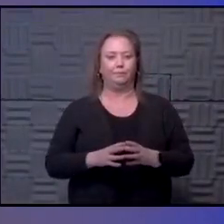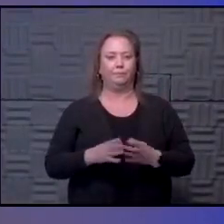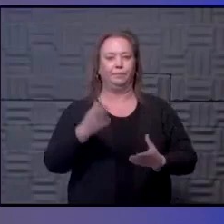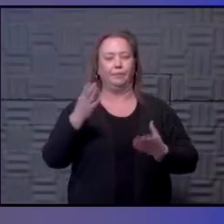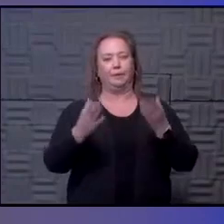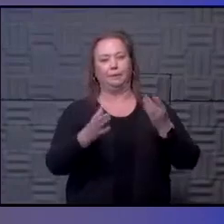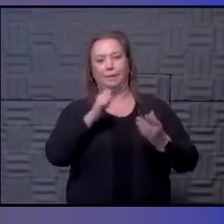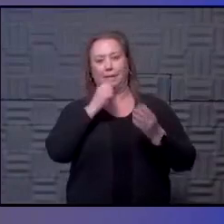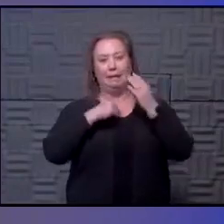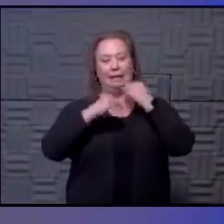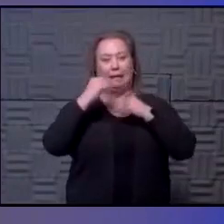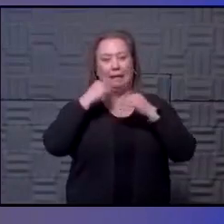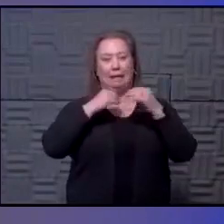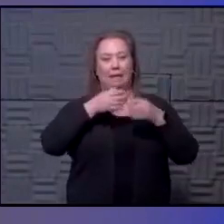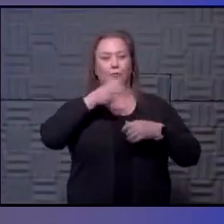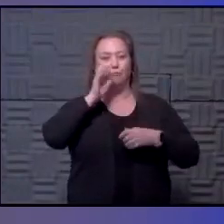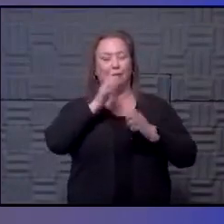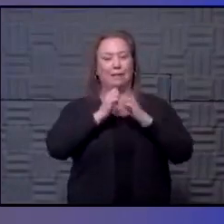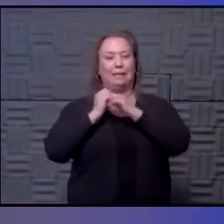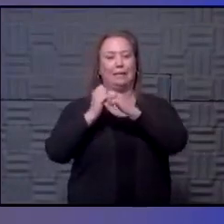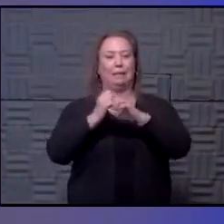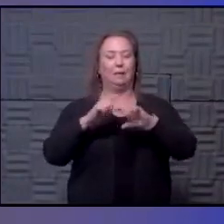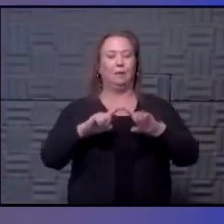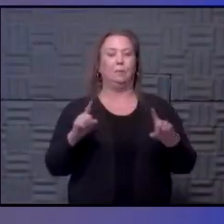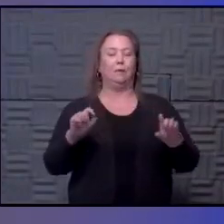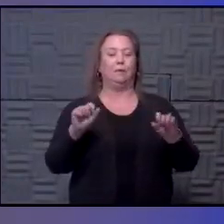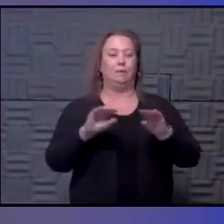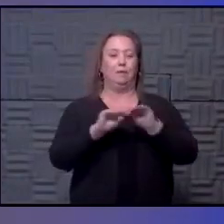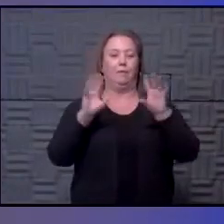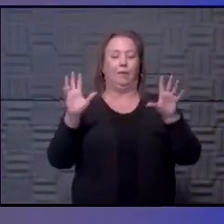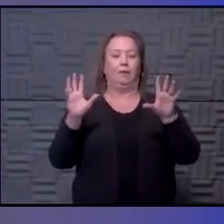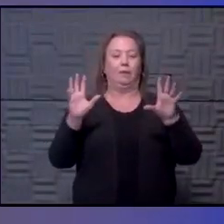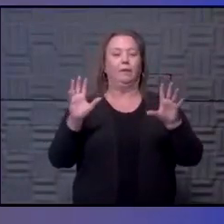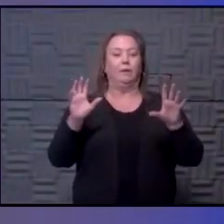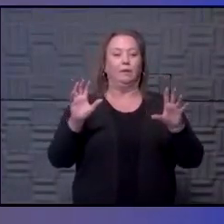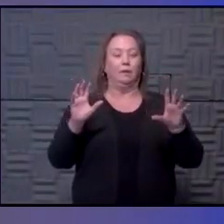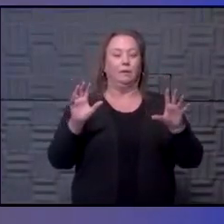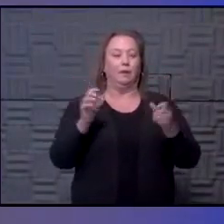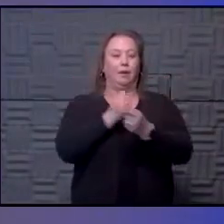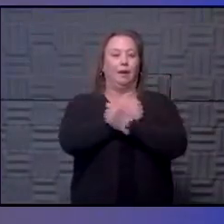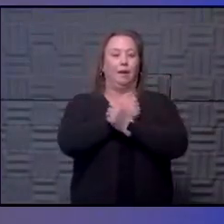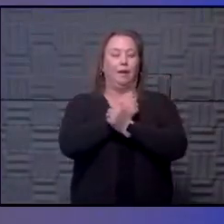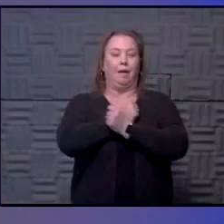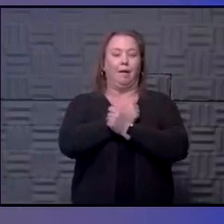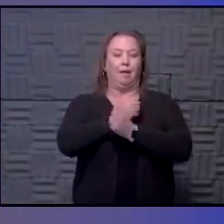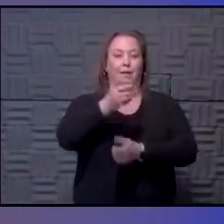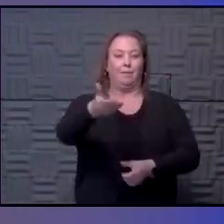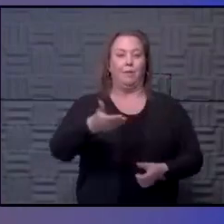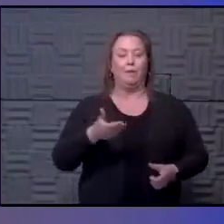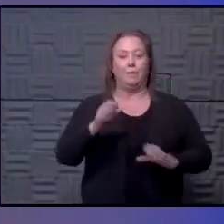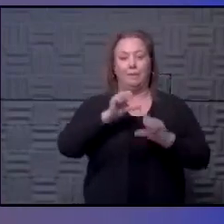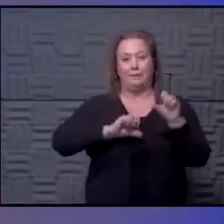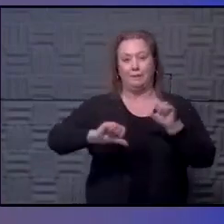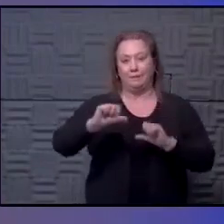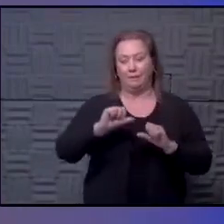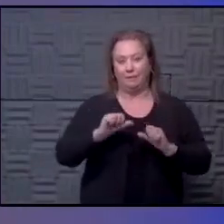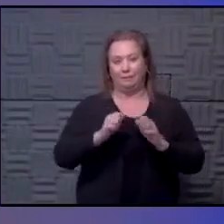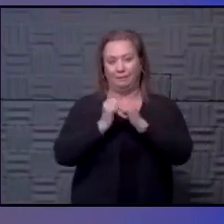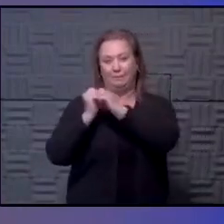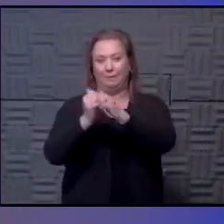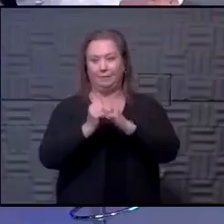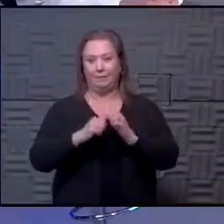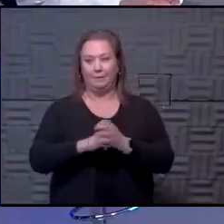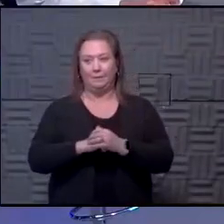Maybe not eating and drinking together, but obviously you would be able to give a hug and welcome and just spend some time